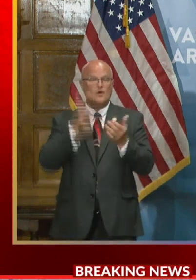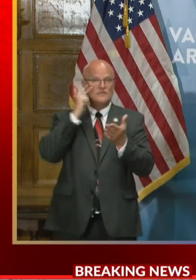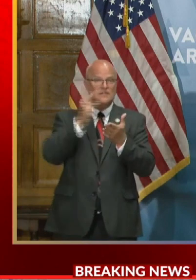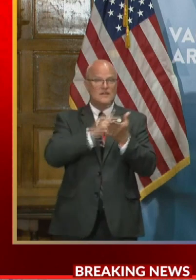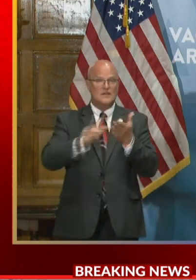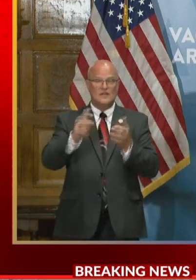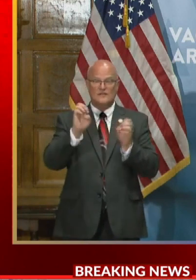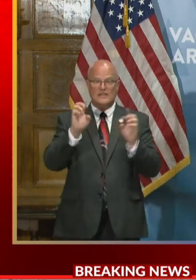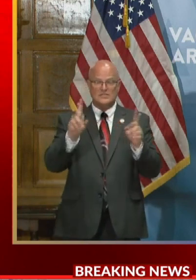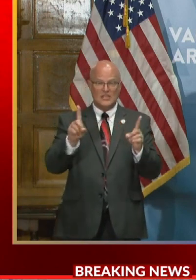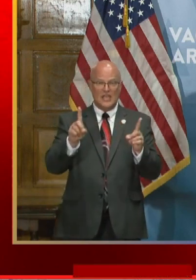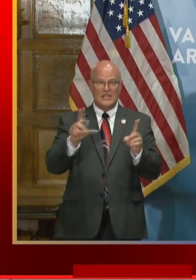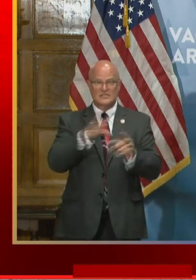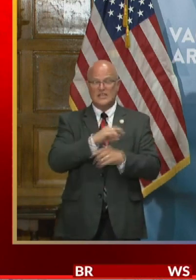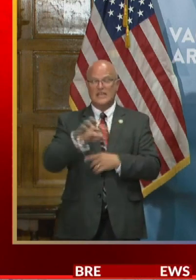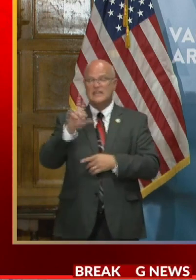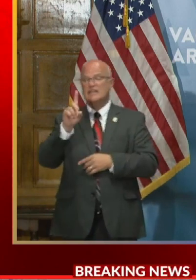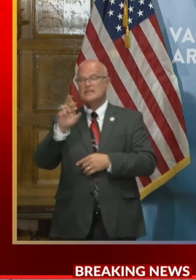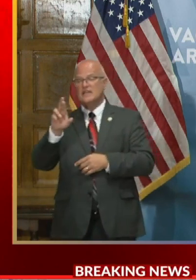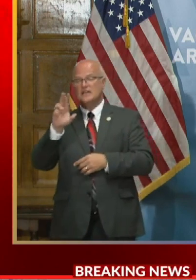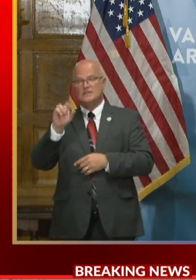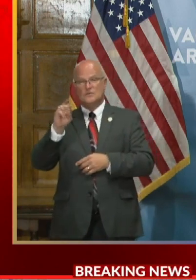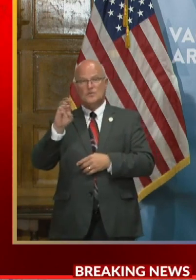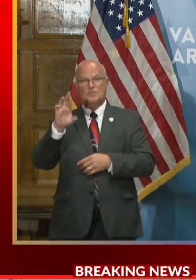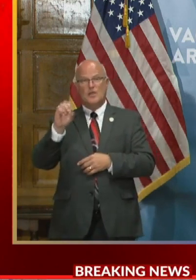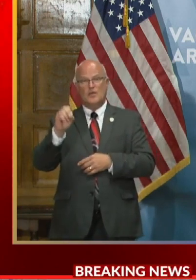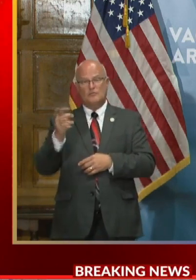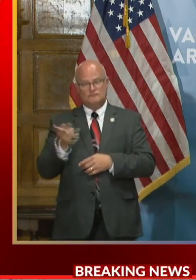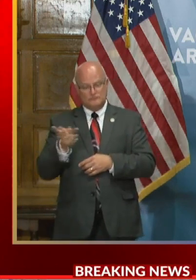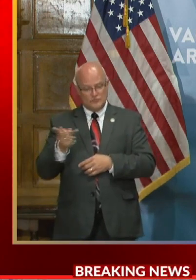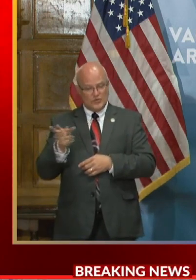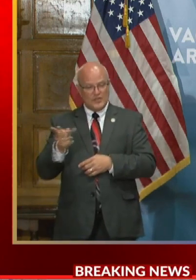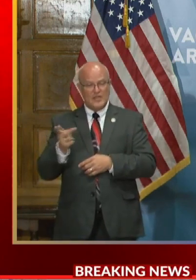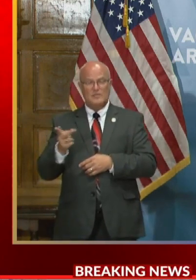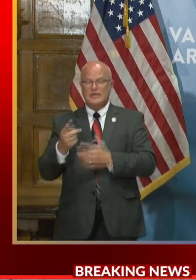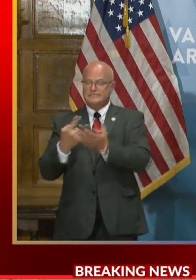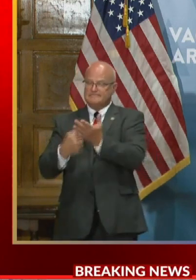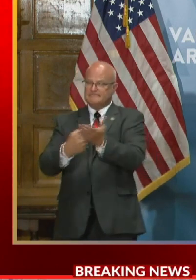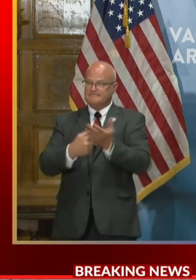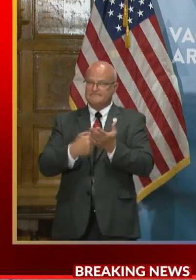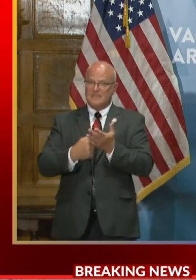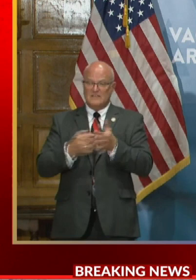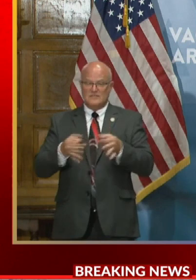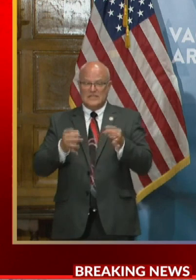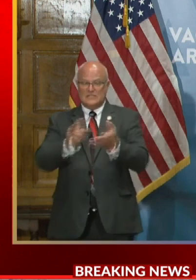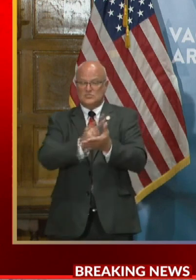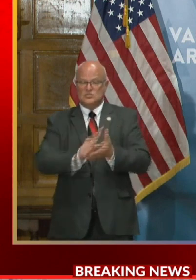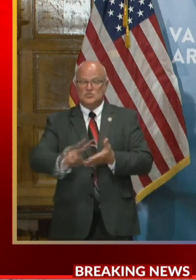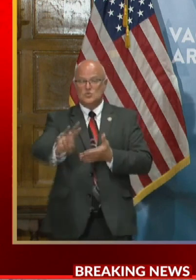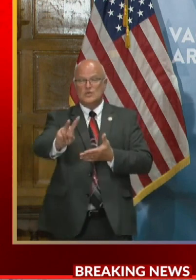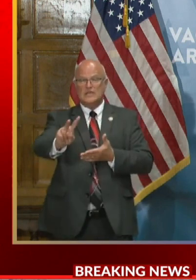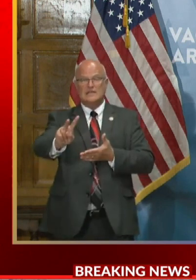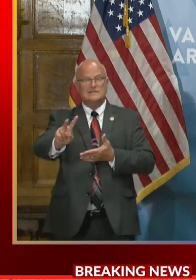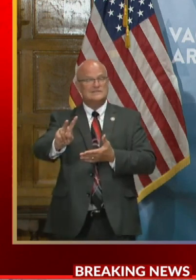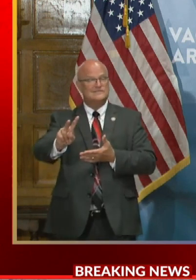of Education and Dr. Romero, and whether you delayed it 2 weeks, all you're going to do